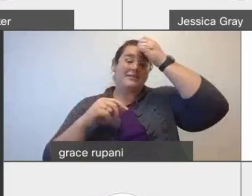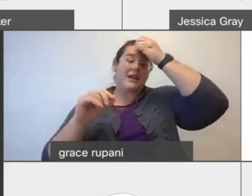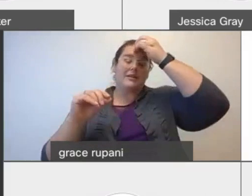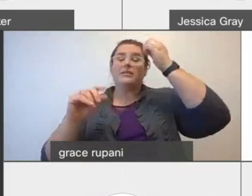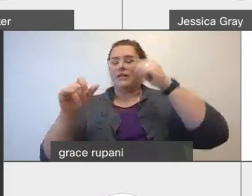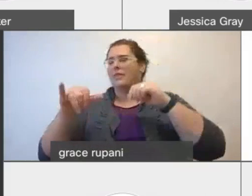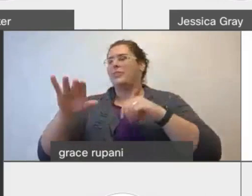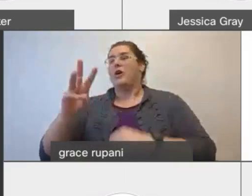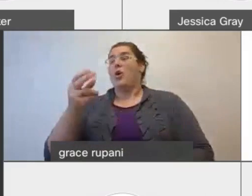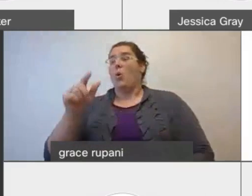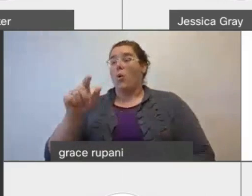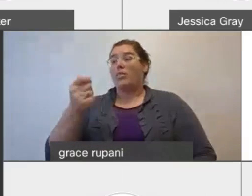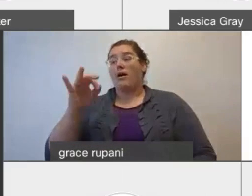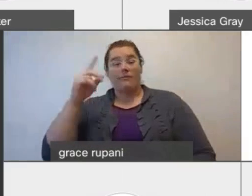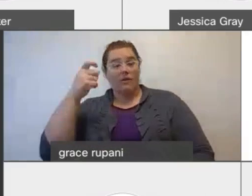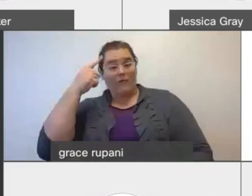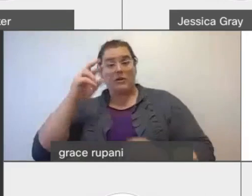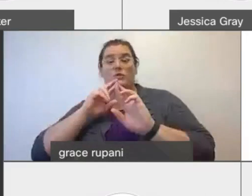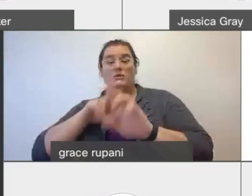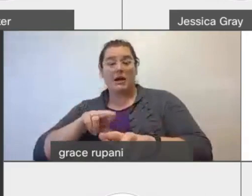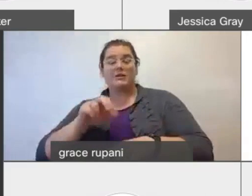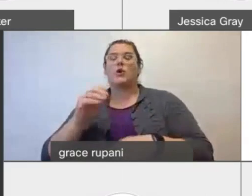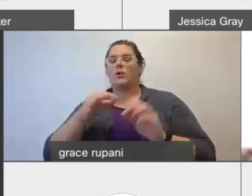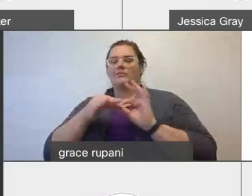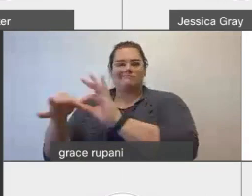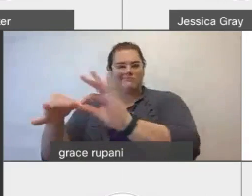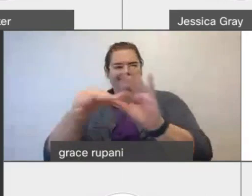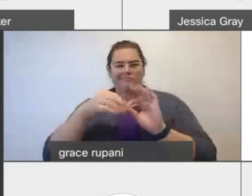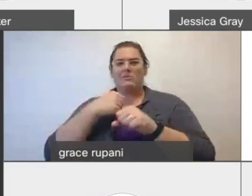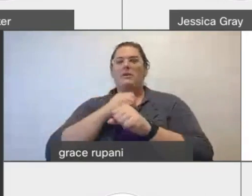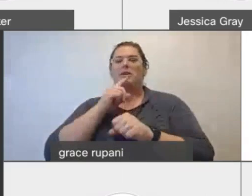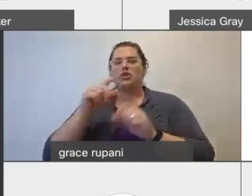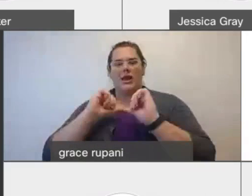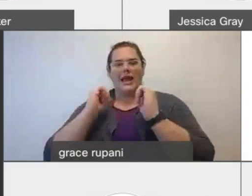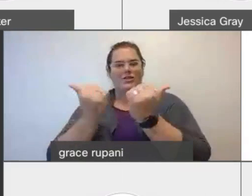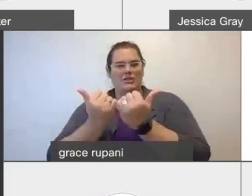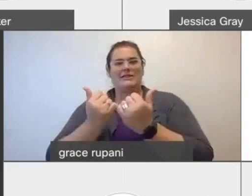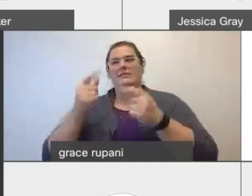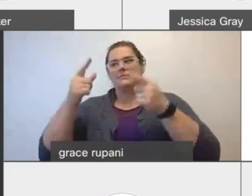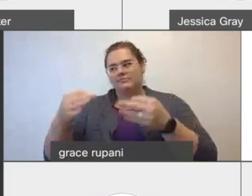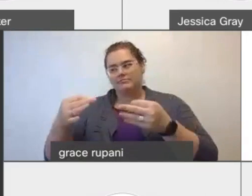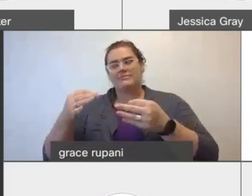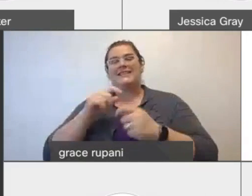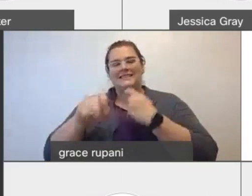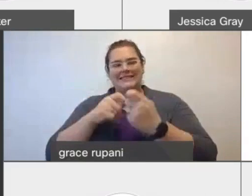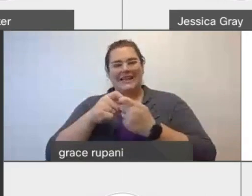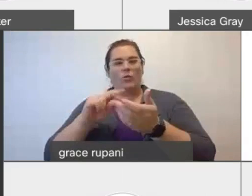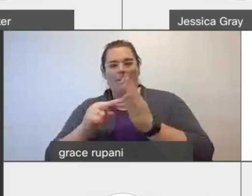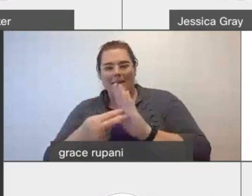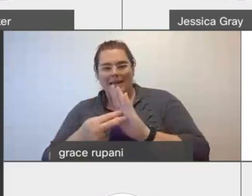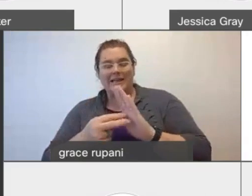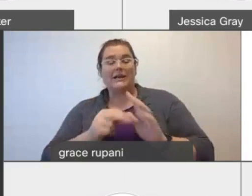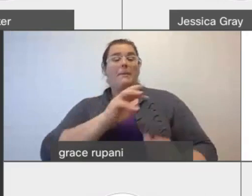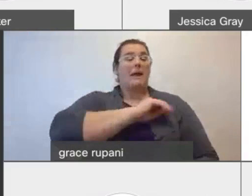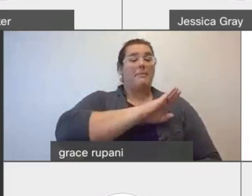make sure that we have a consistent response across agencies about exactly what the meaning and how the implementation of this mayor's order will